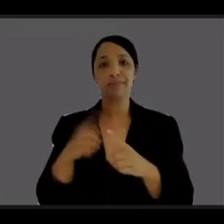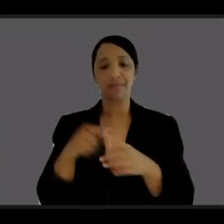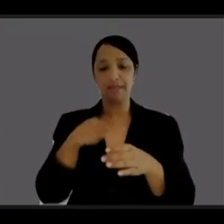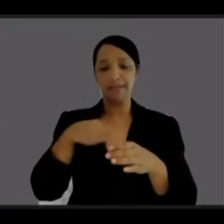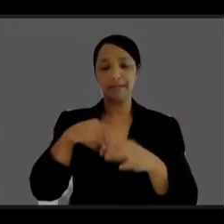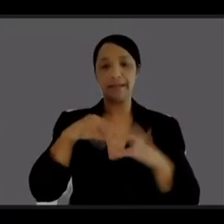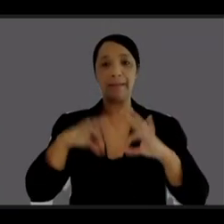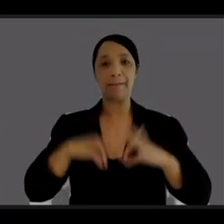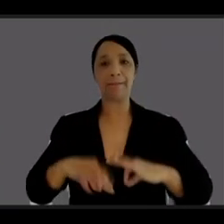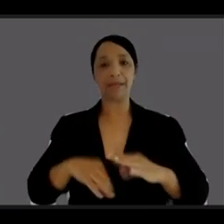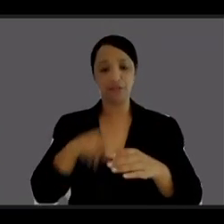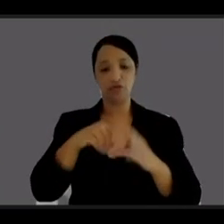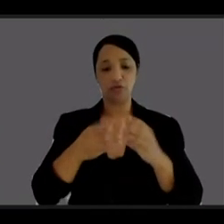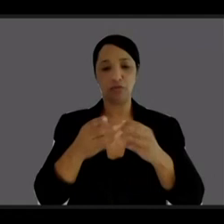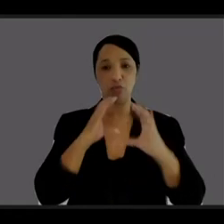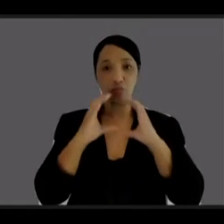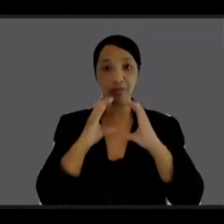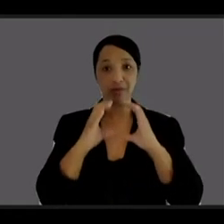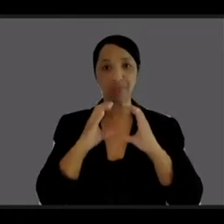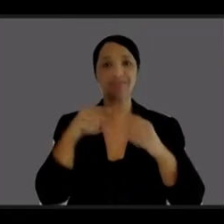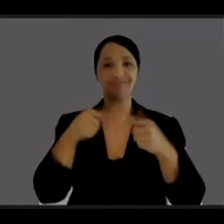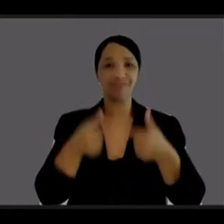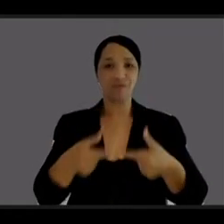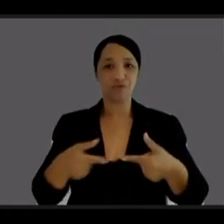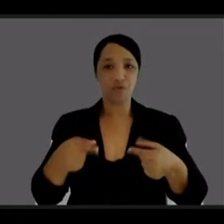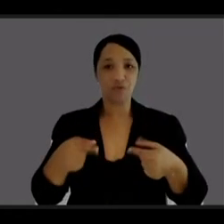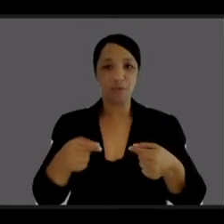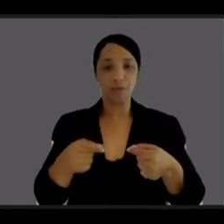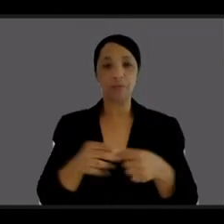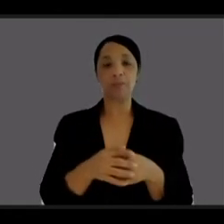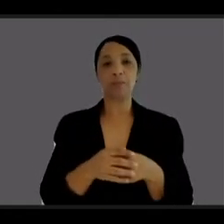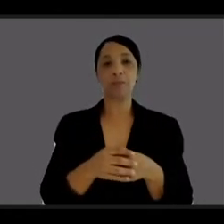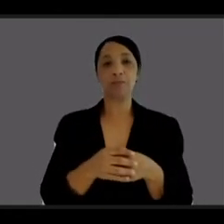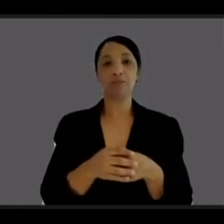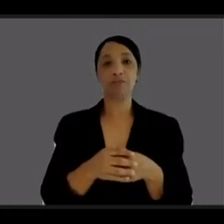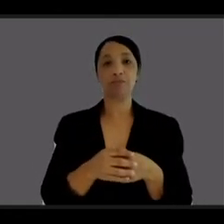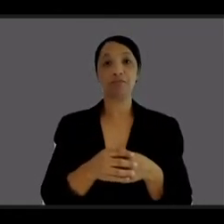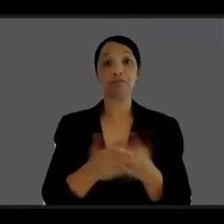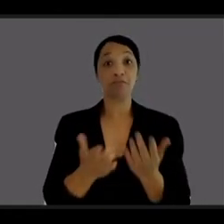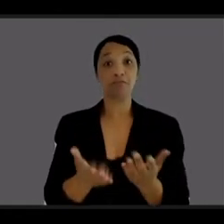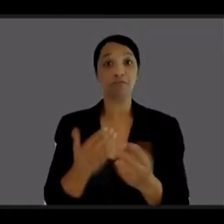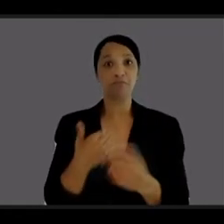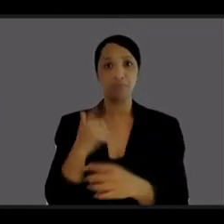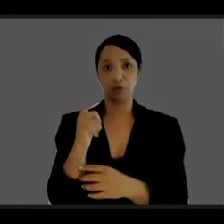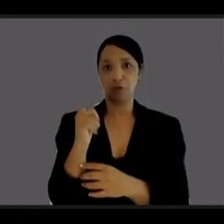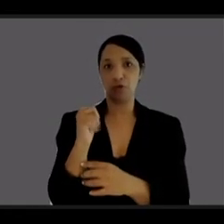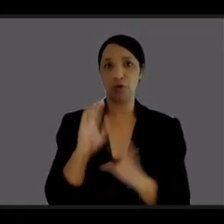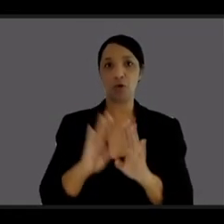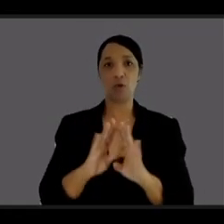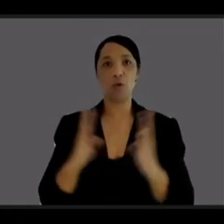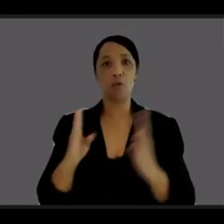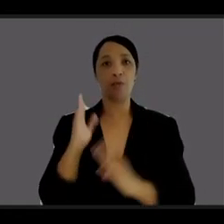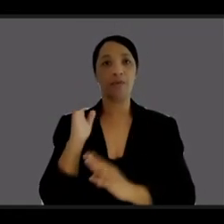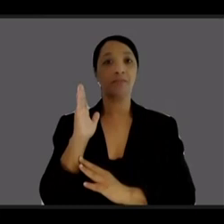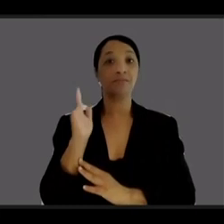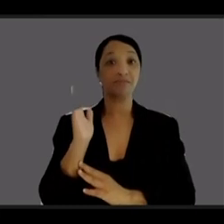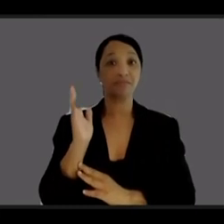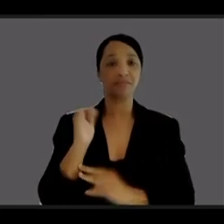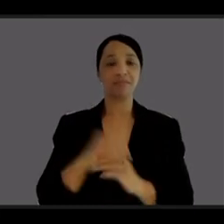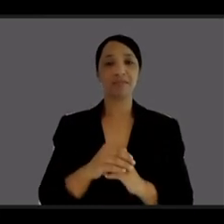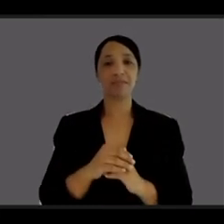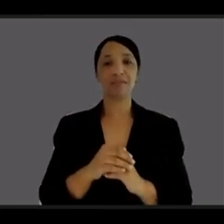Communications. Now, I'd like to start the opening ceremony. First of all, we would like to welcome